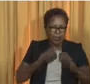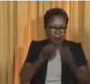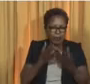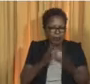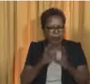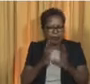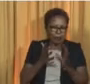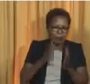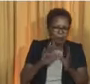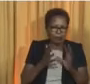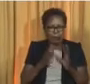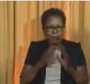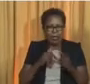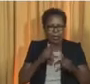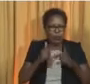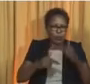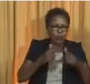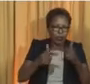continued relevance